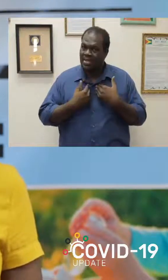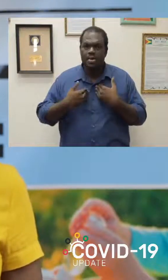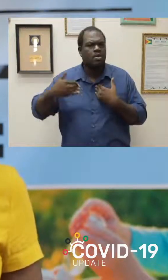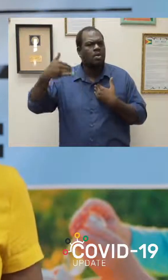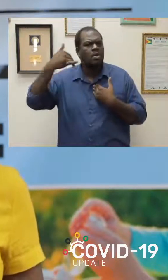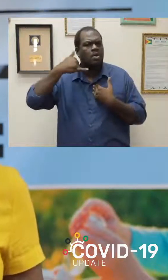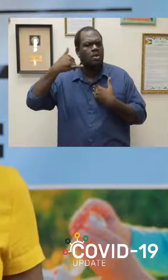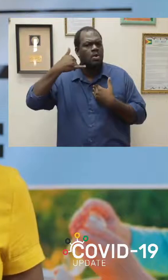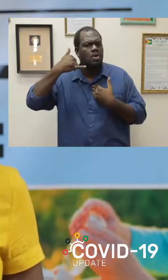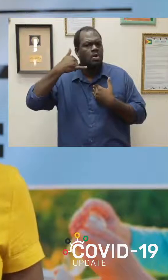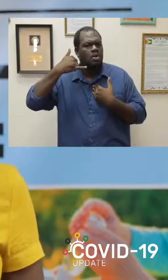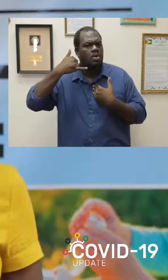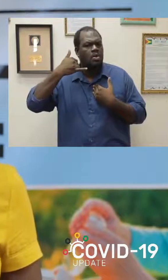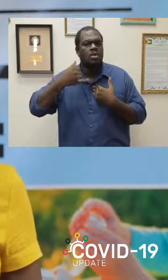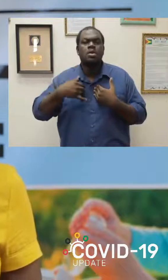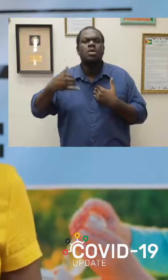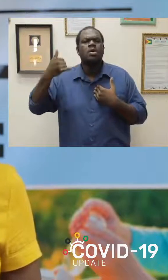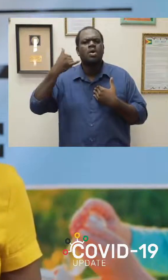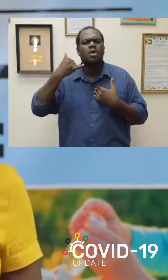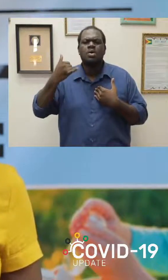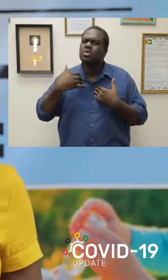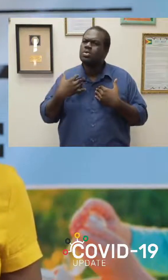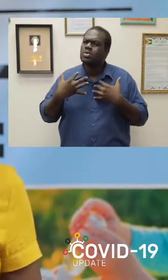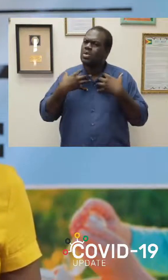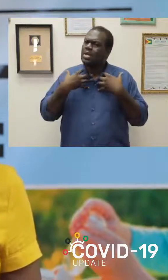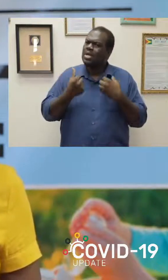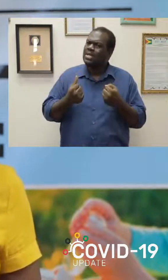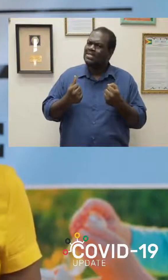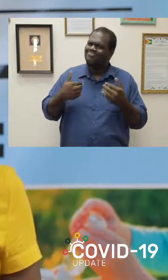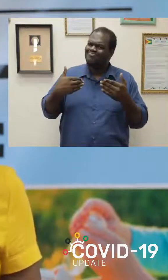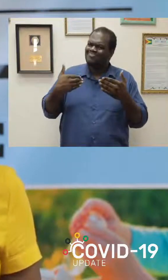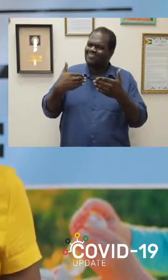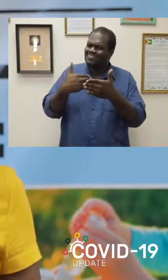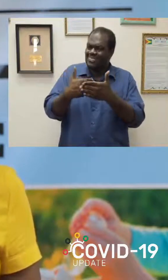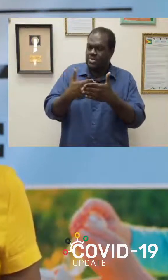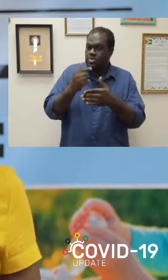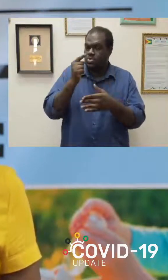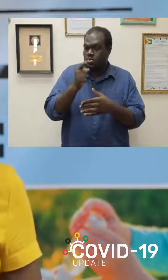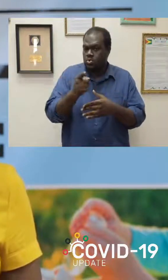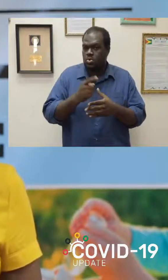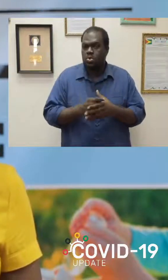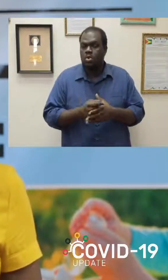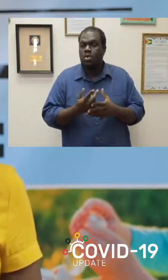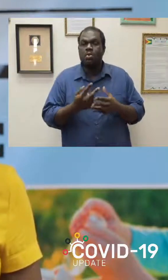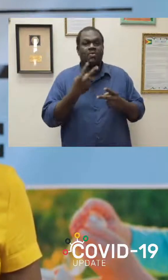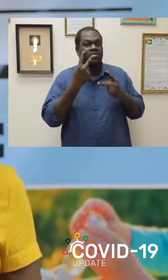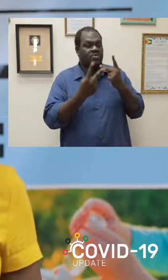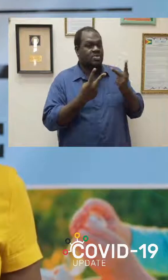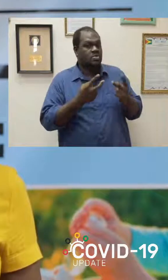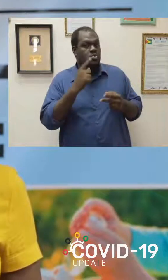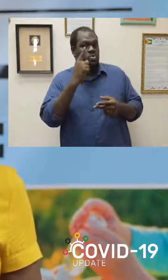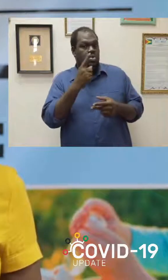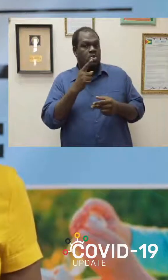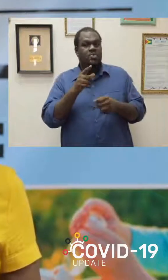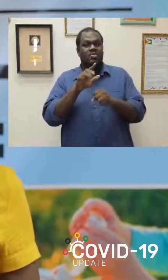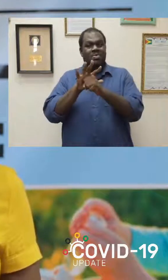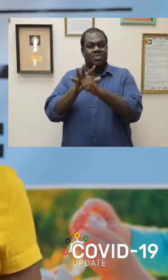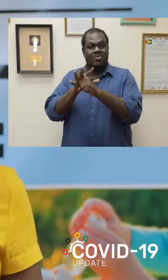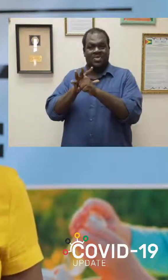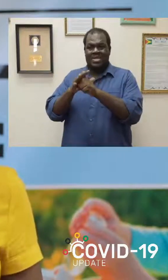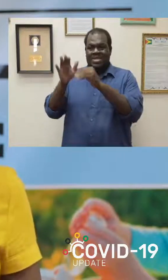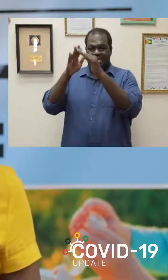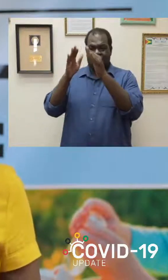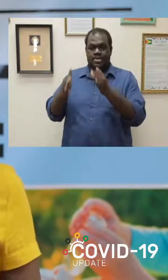facility nearest to you or visit one of the COVID-19 facilities. Continue to be your brothers and